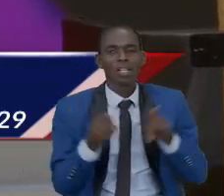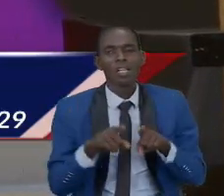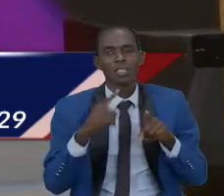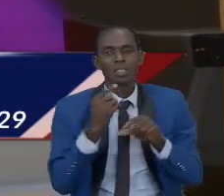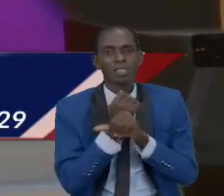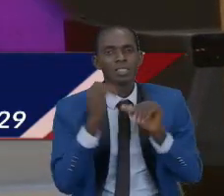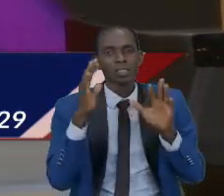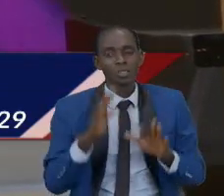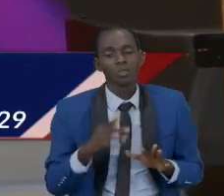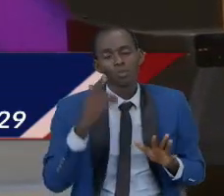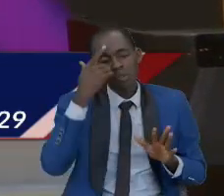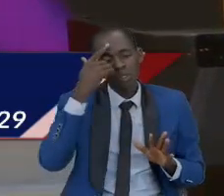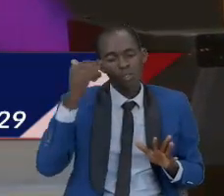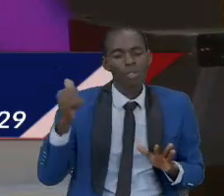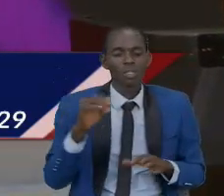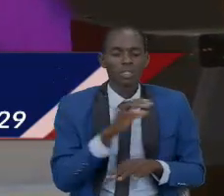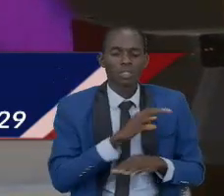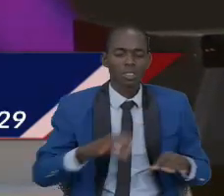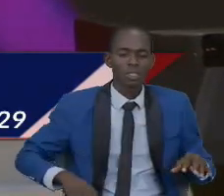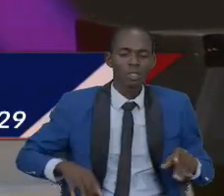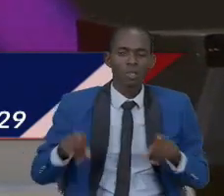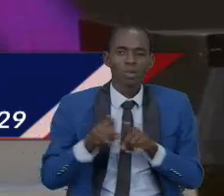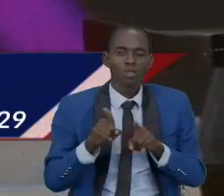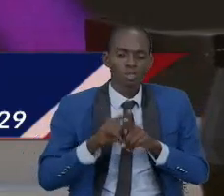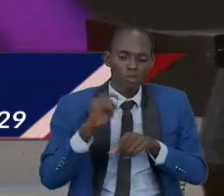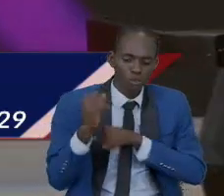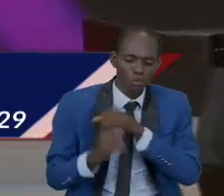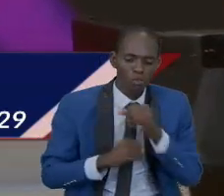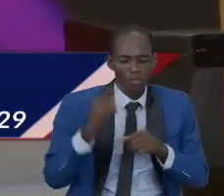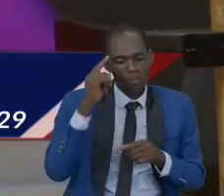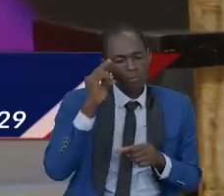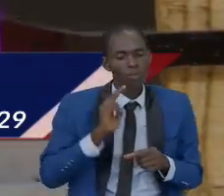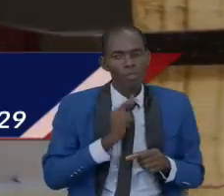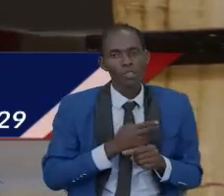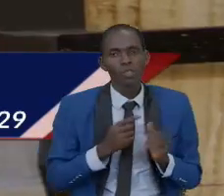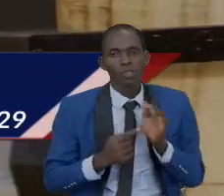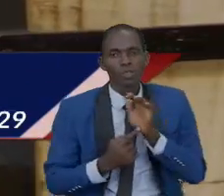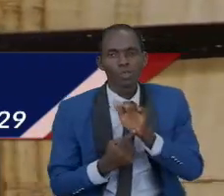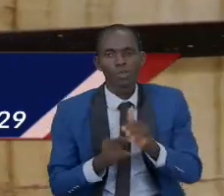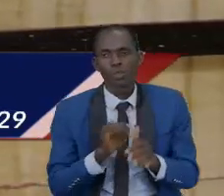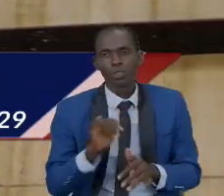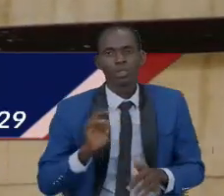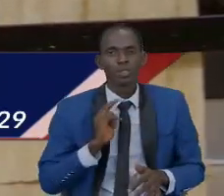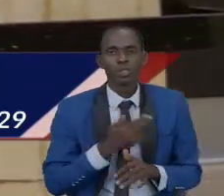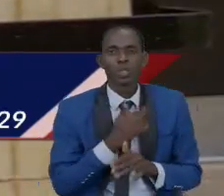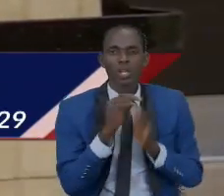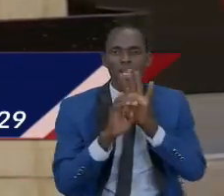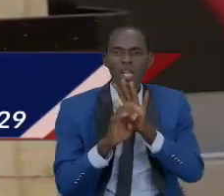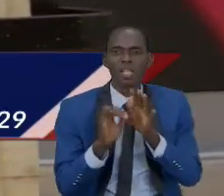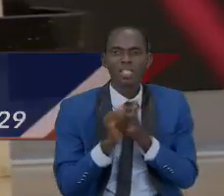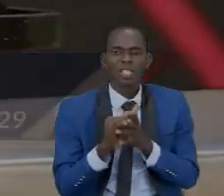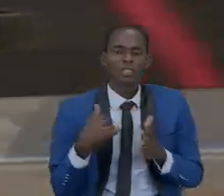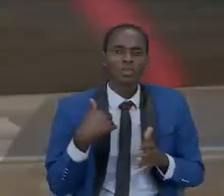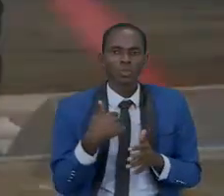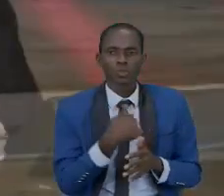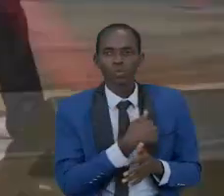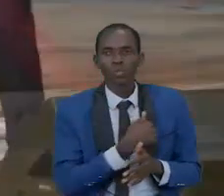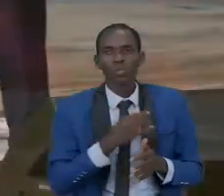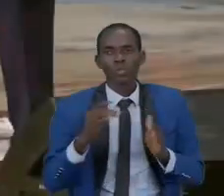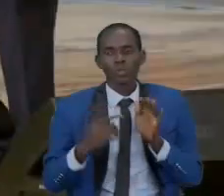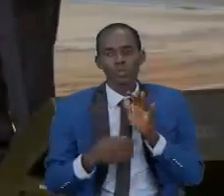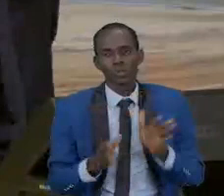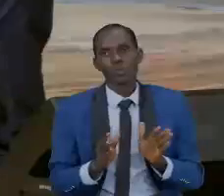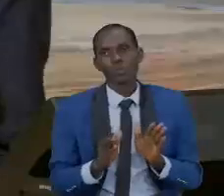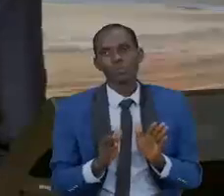because Christ also suffered for us leaving us an example that he shall follow his stance